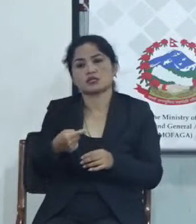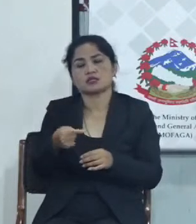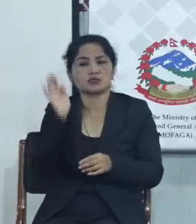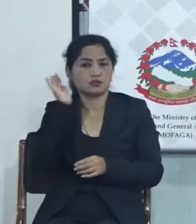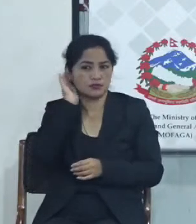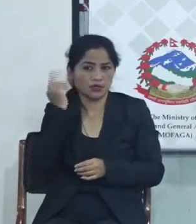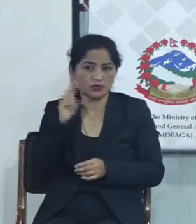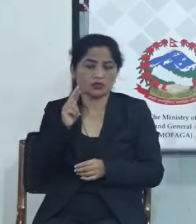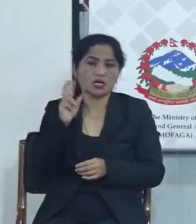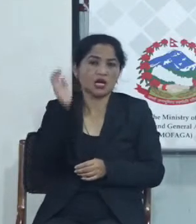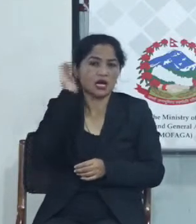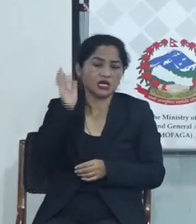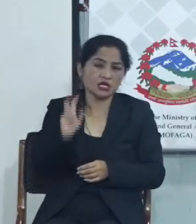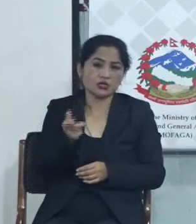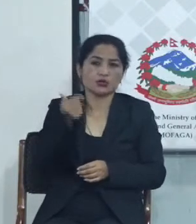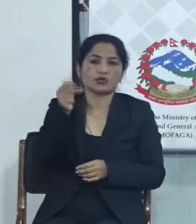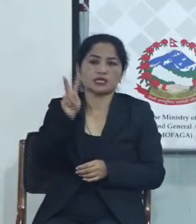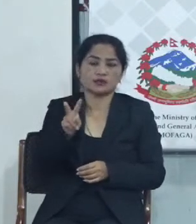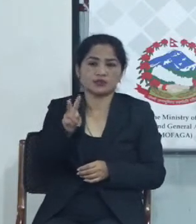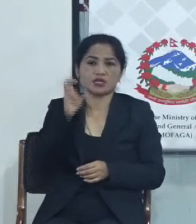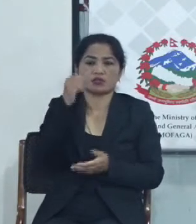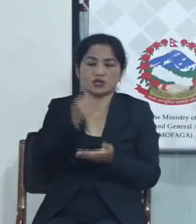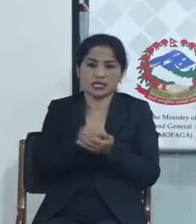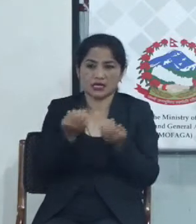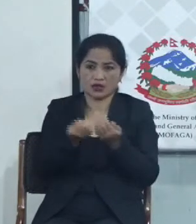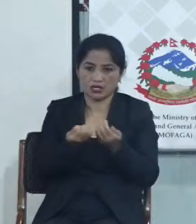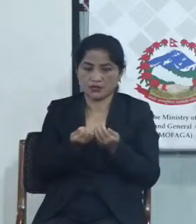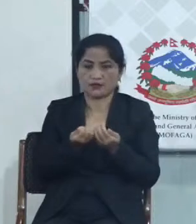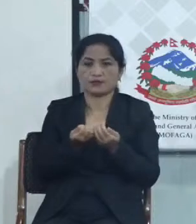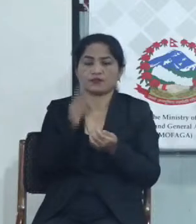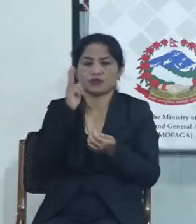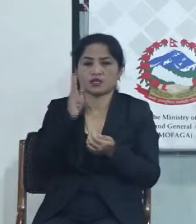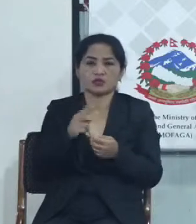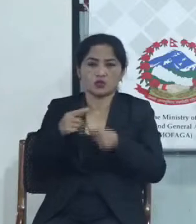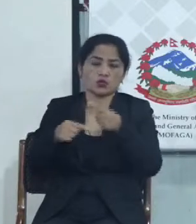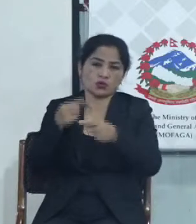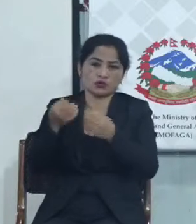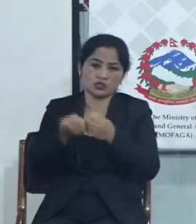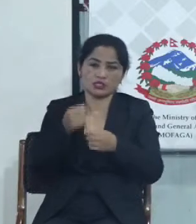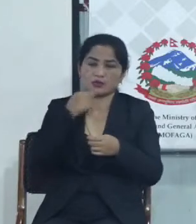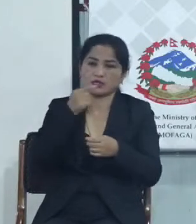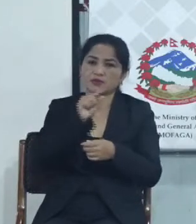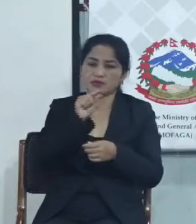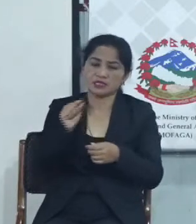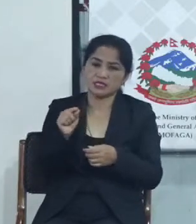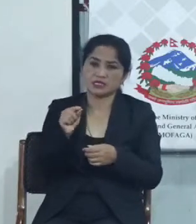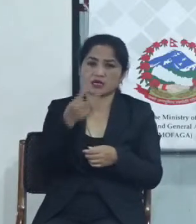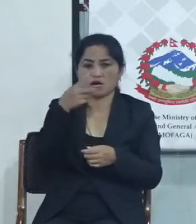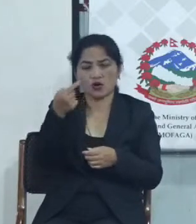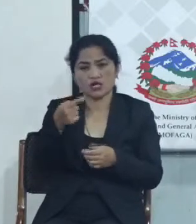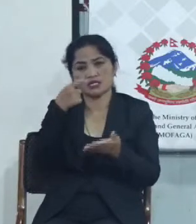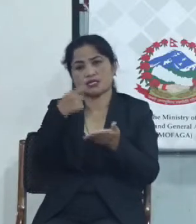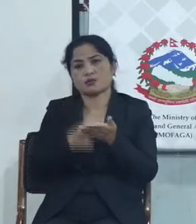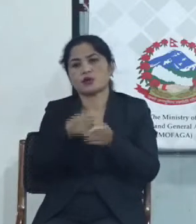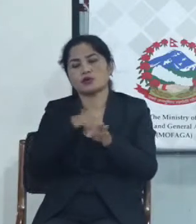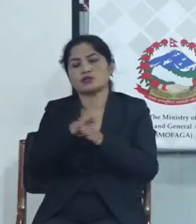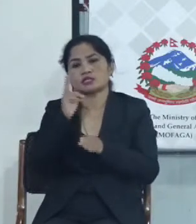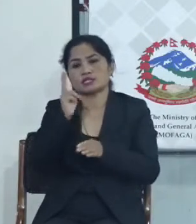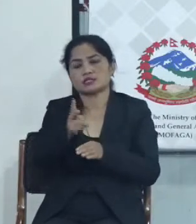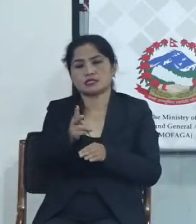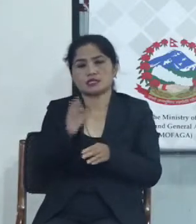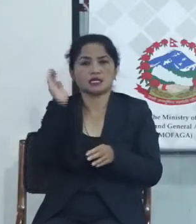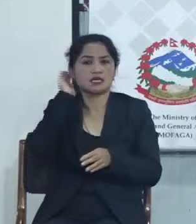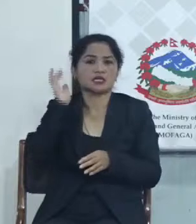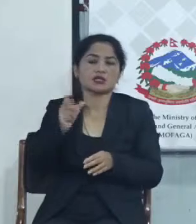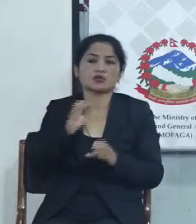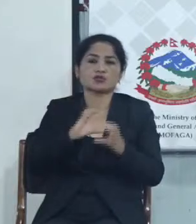then radio televisions can be registered and broadcast. We have a Radio Communication Act. We have a regulation on that.